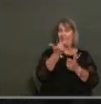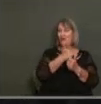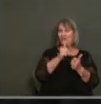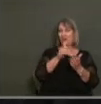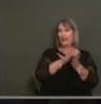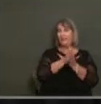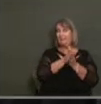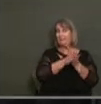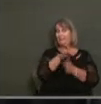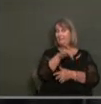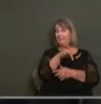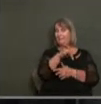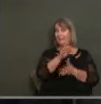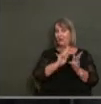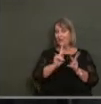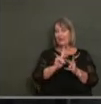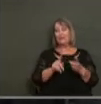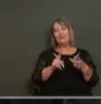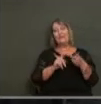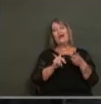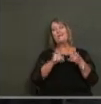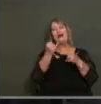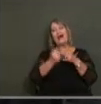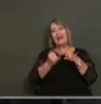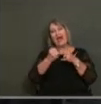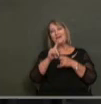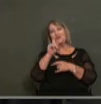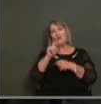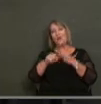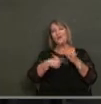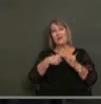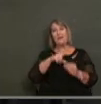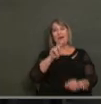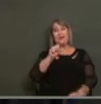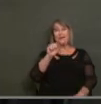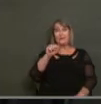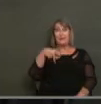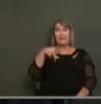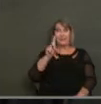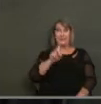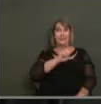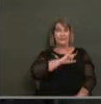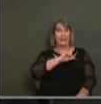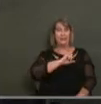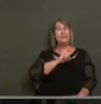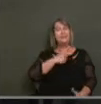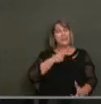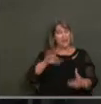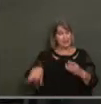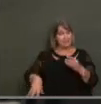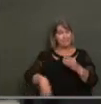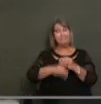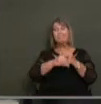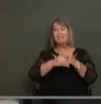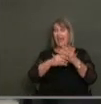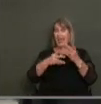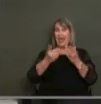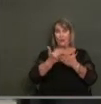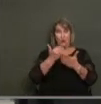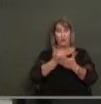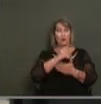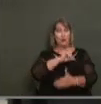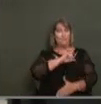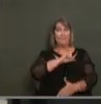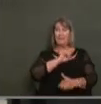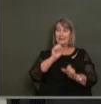there. And then lastly, I'll leave with SAPD, supportive of the increase in personnel, Would love to have more safe officers. I'll tell you, during